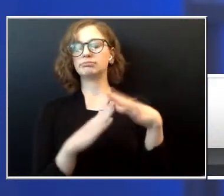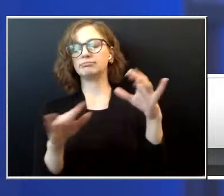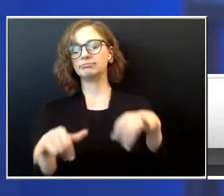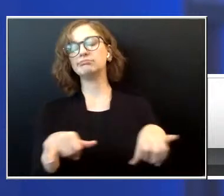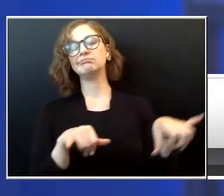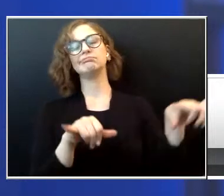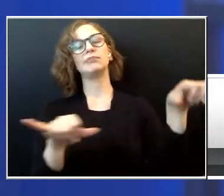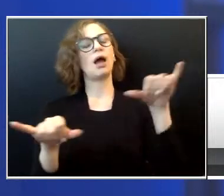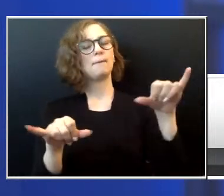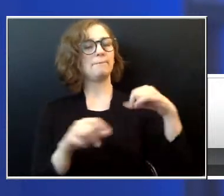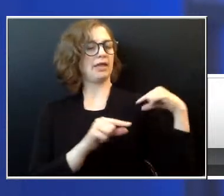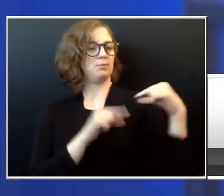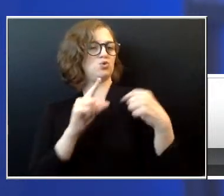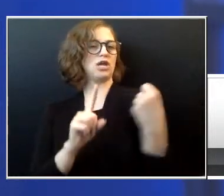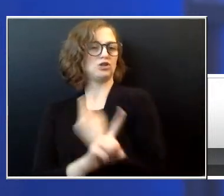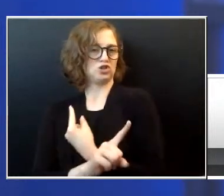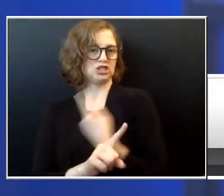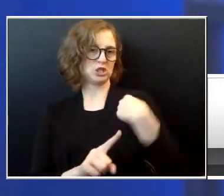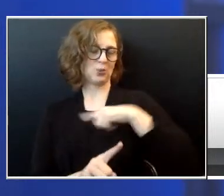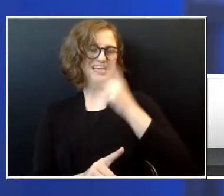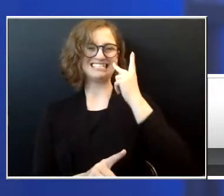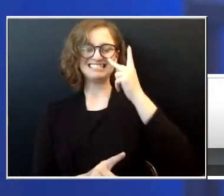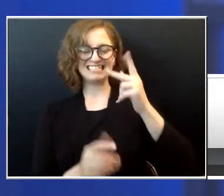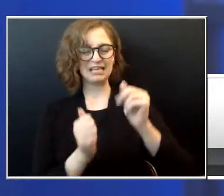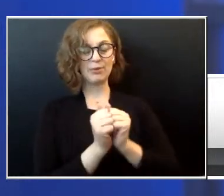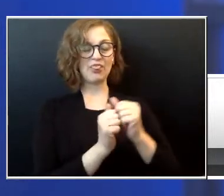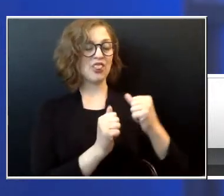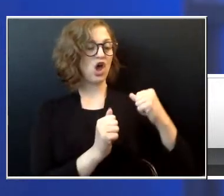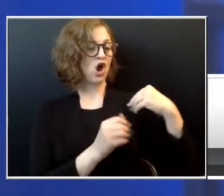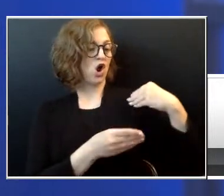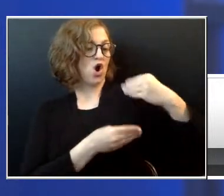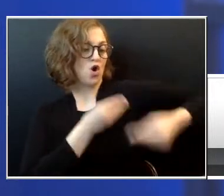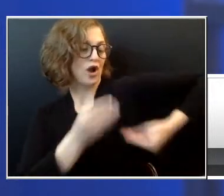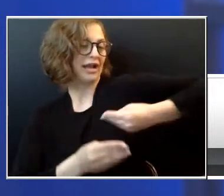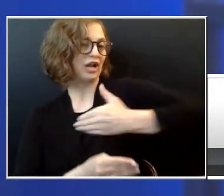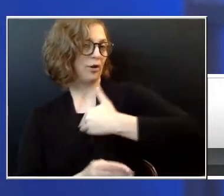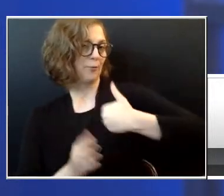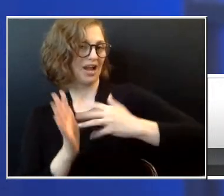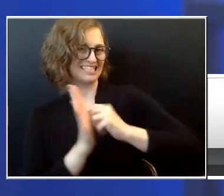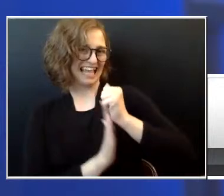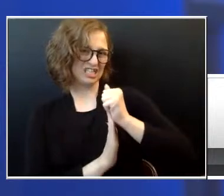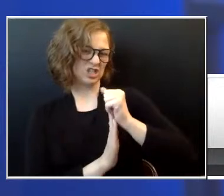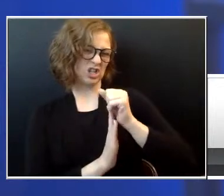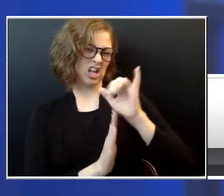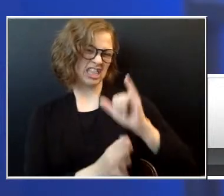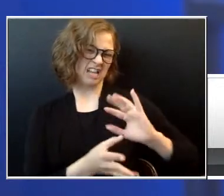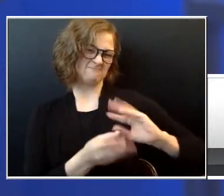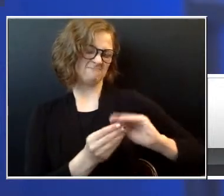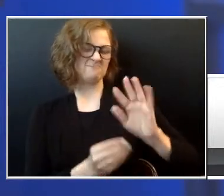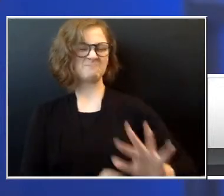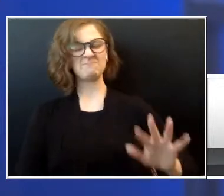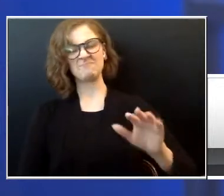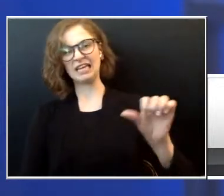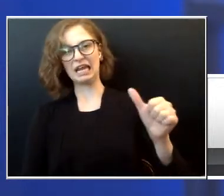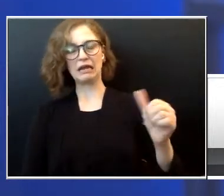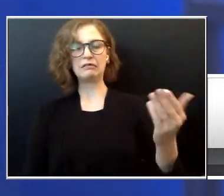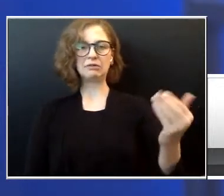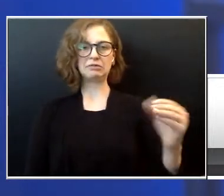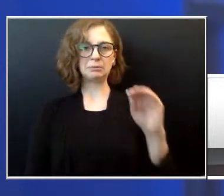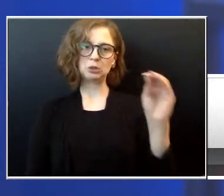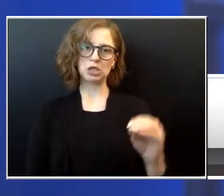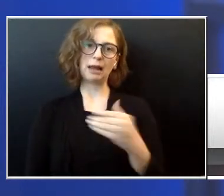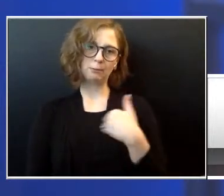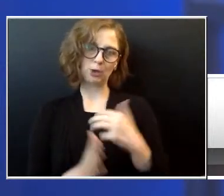in hereditary breast cancer, which only accounts for about 10 to 15% of breast cancer. But 1 in 400 women will have